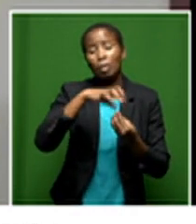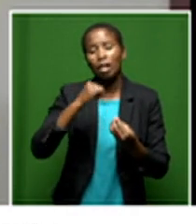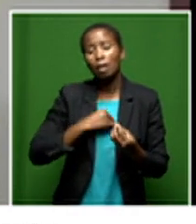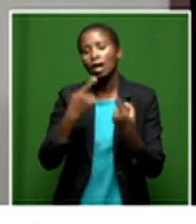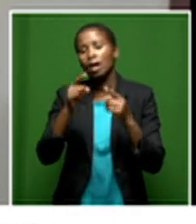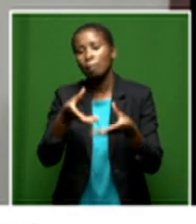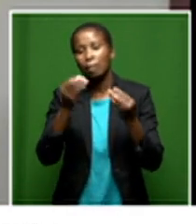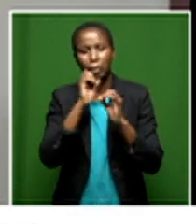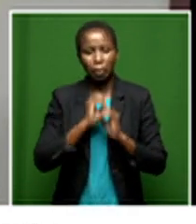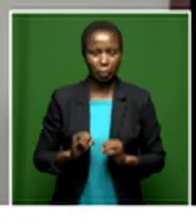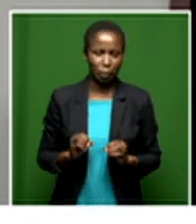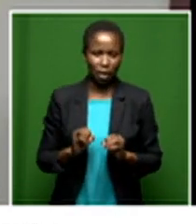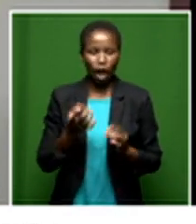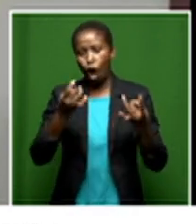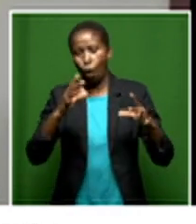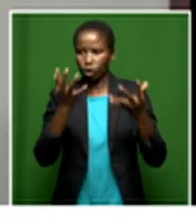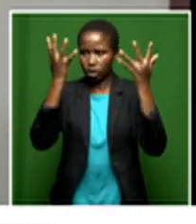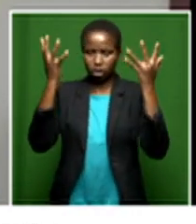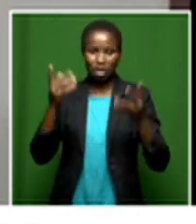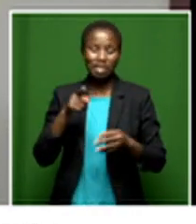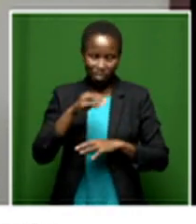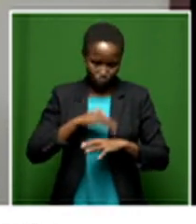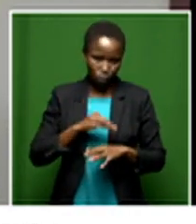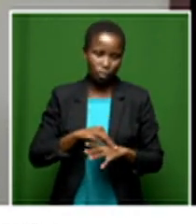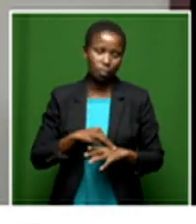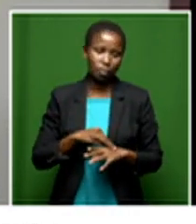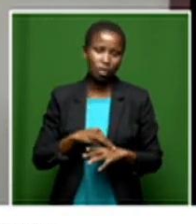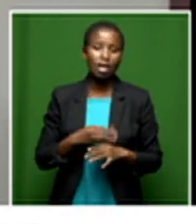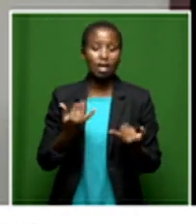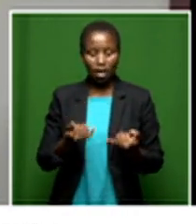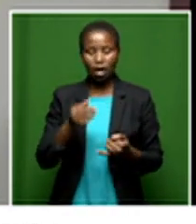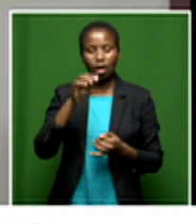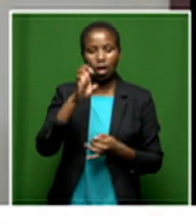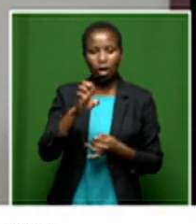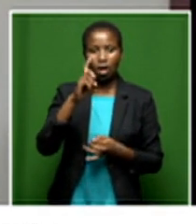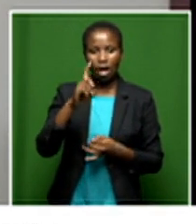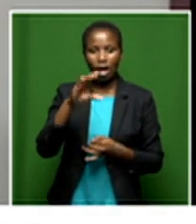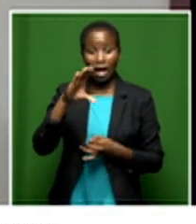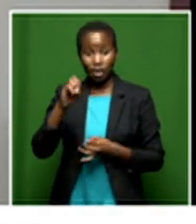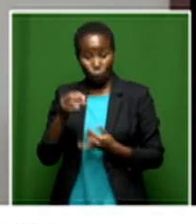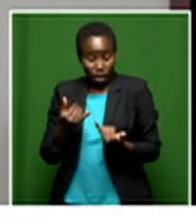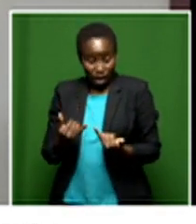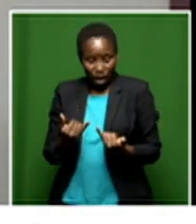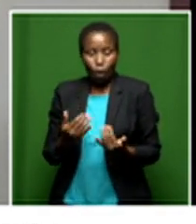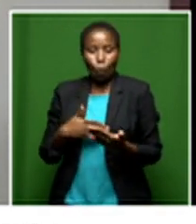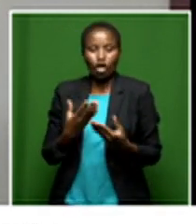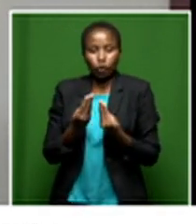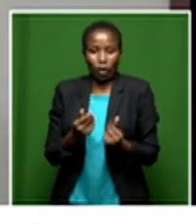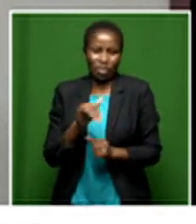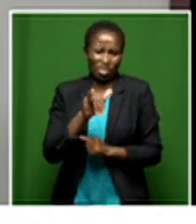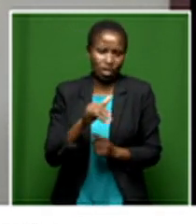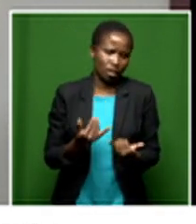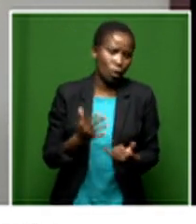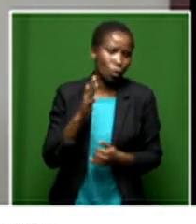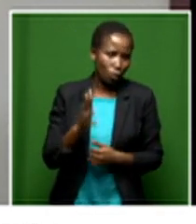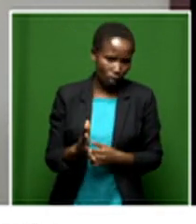that is problem number one. So that's what we, the EXCO, is going to be dealing with directly this morning. We are going to be